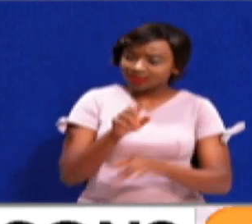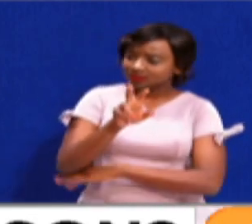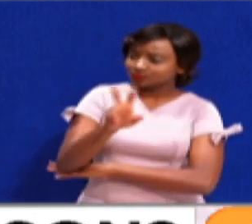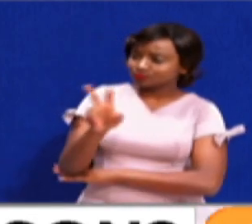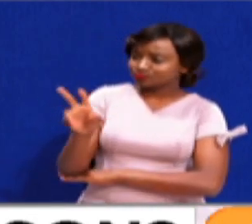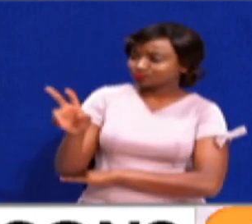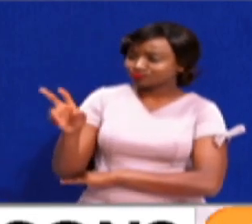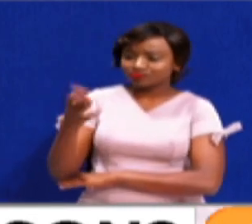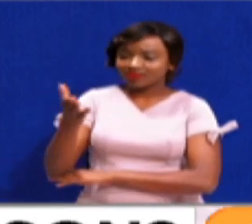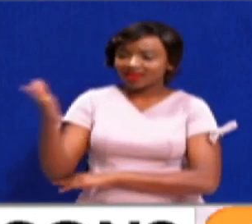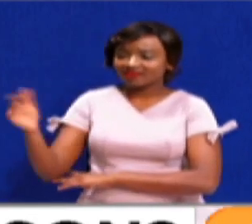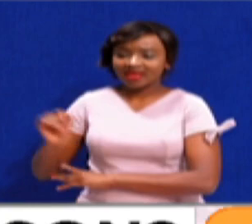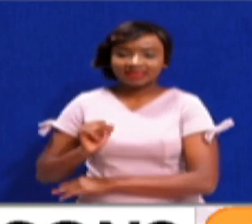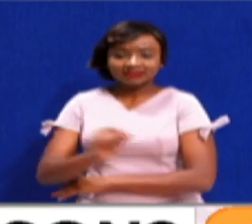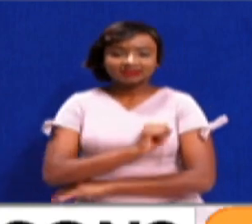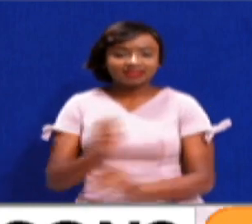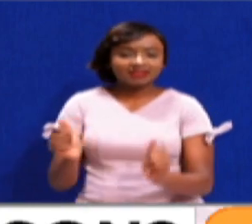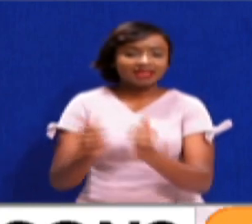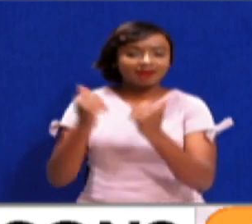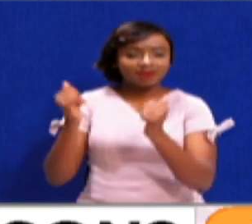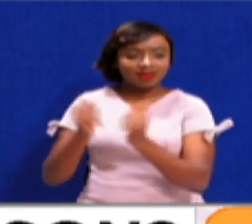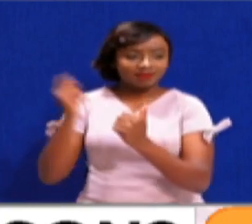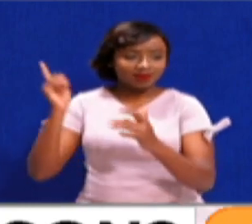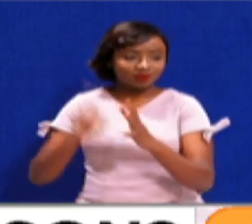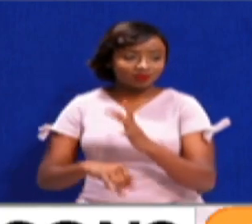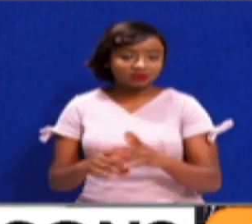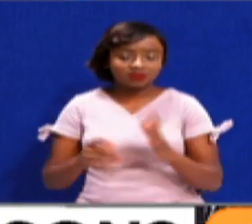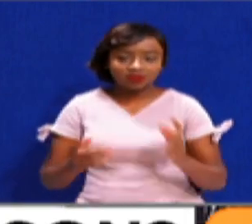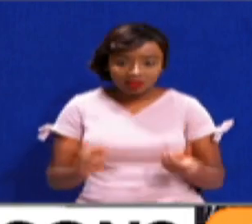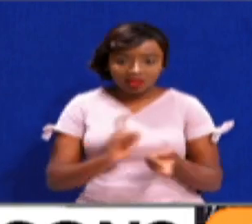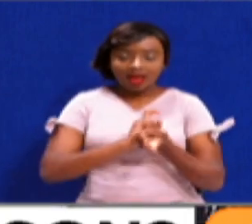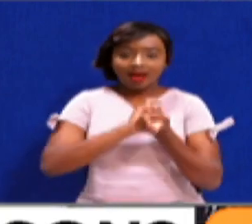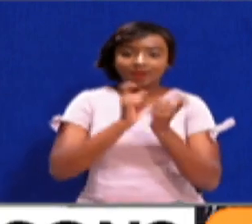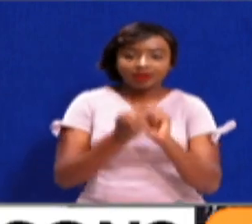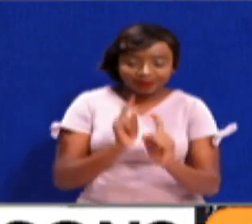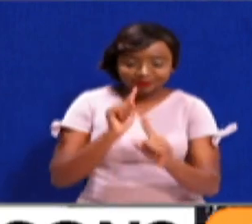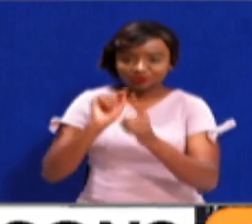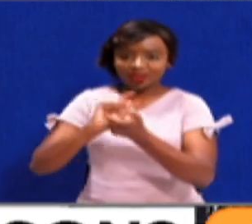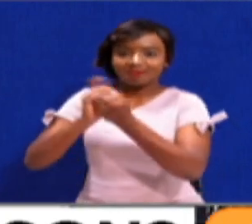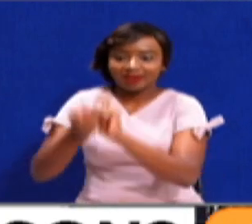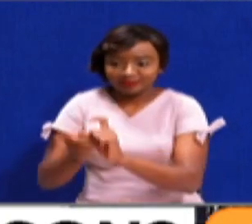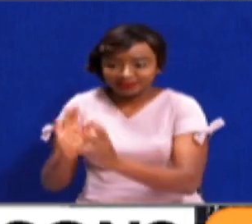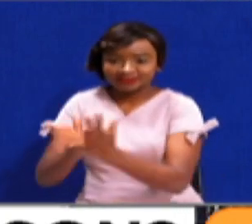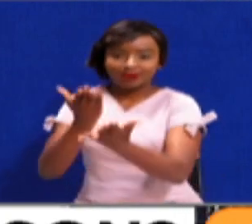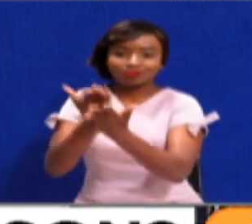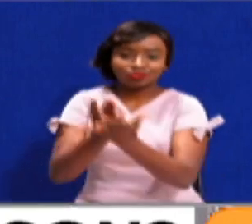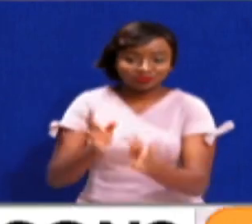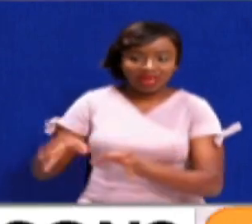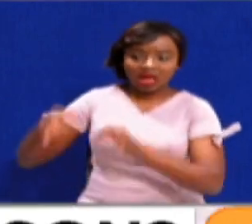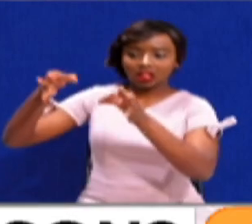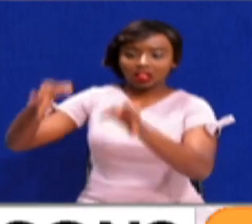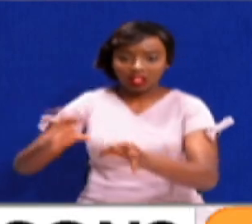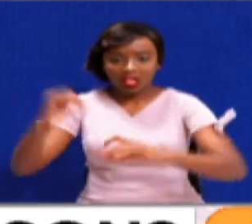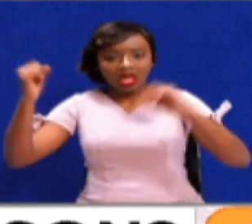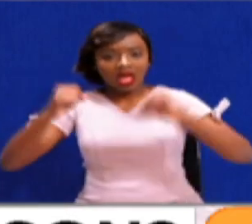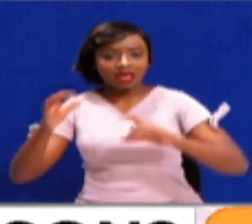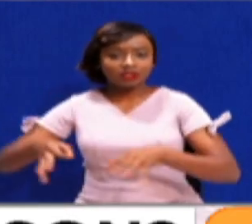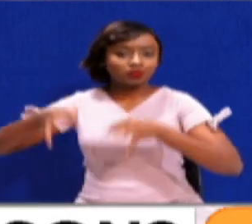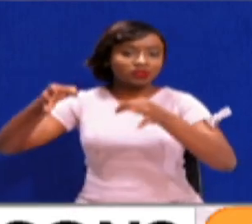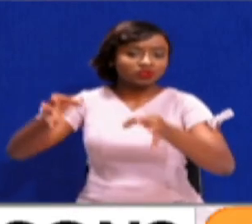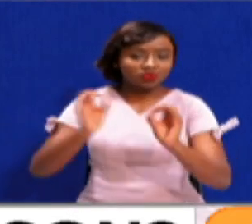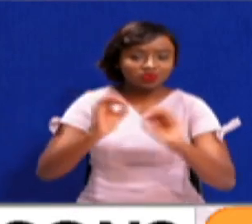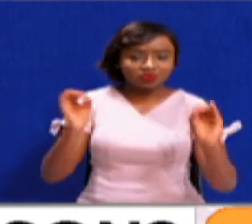what's going on at the Senate. I mean, amendments to the amendments and adjournments and no proposals adjournments. And agreeing to adjourn because they